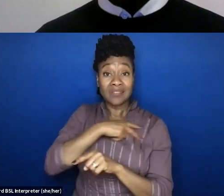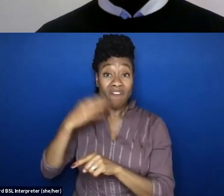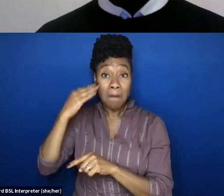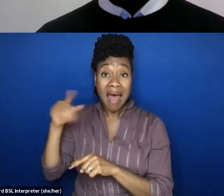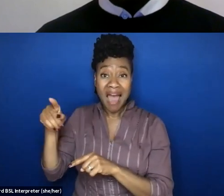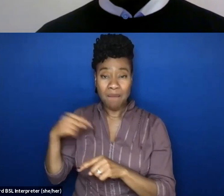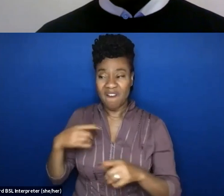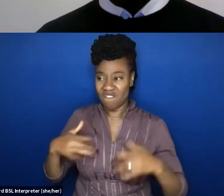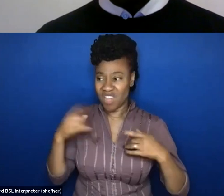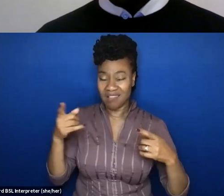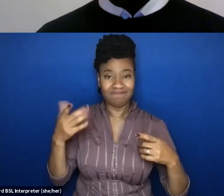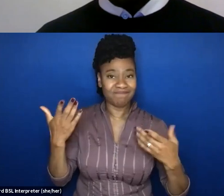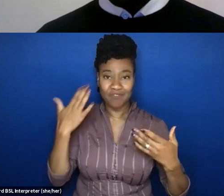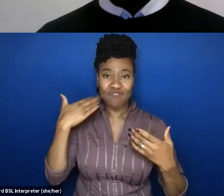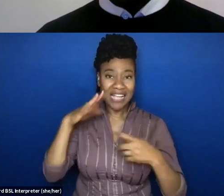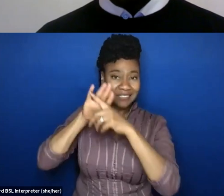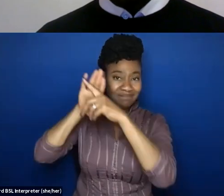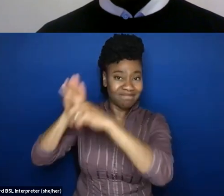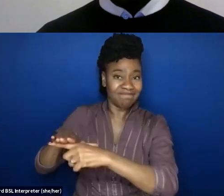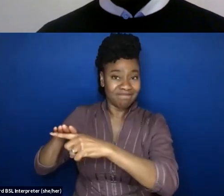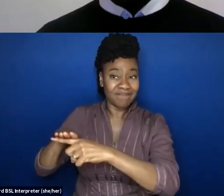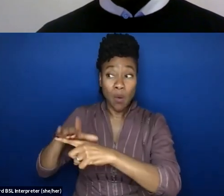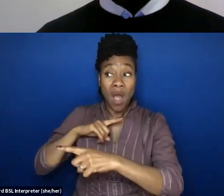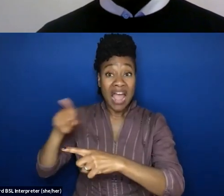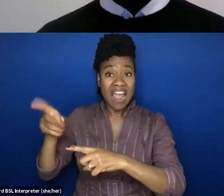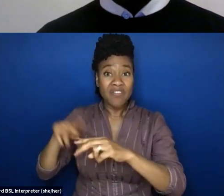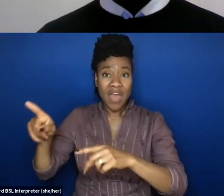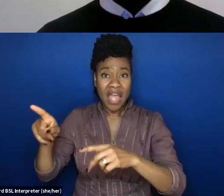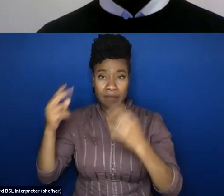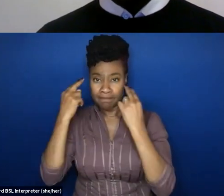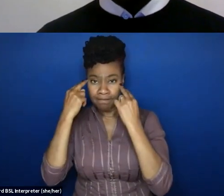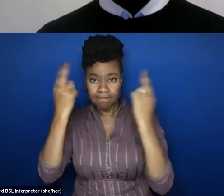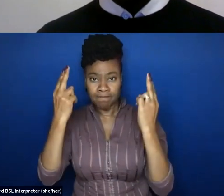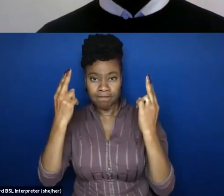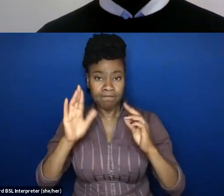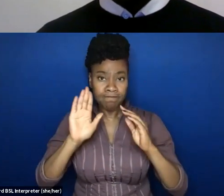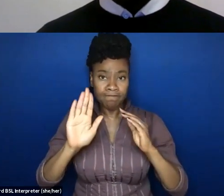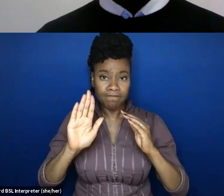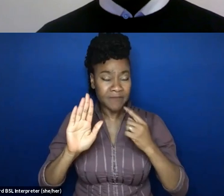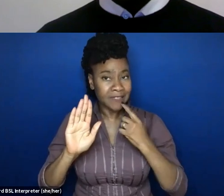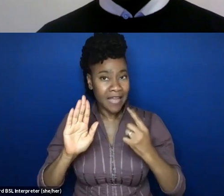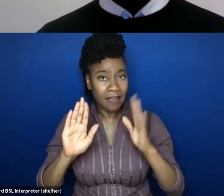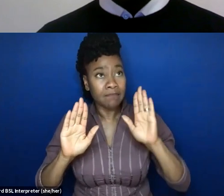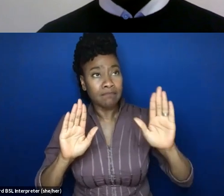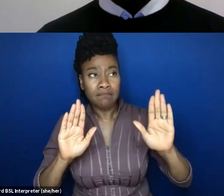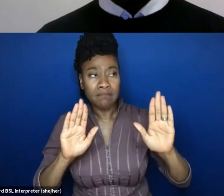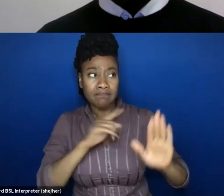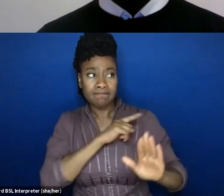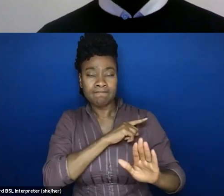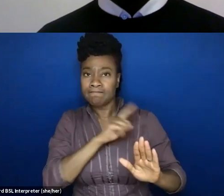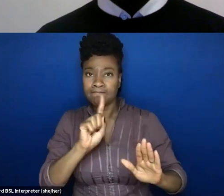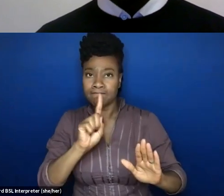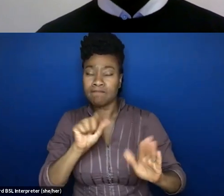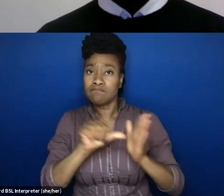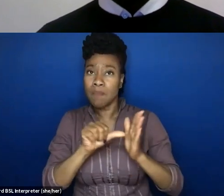know, they can be dismissed for speaking out of turn and trying to do certain things that they might feel is the solution.